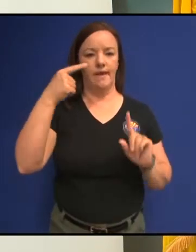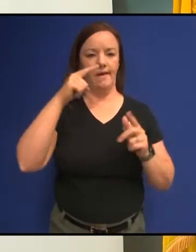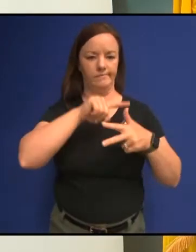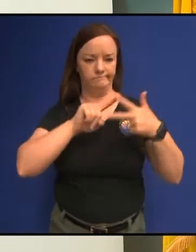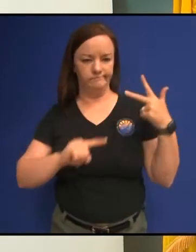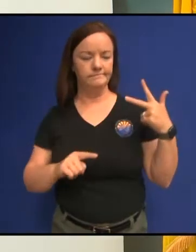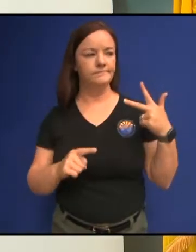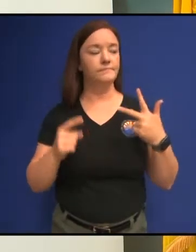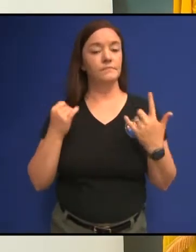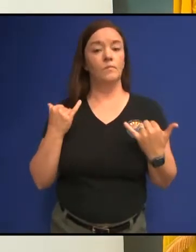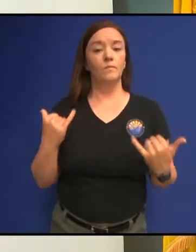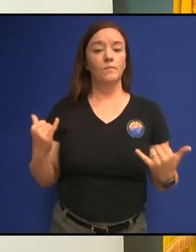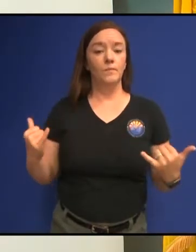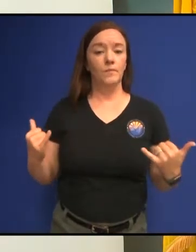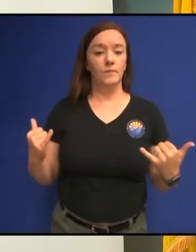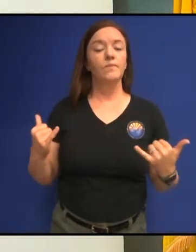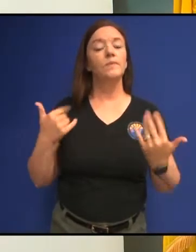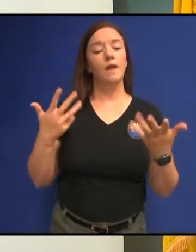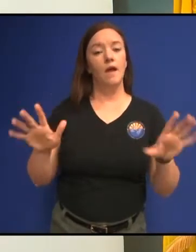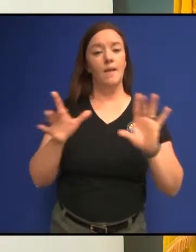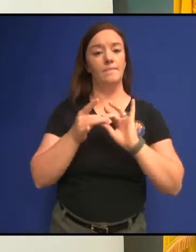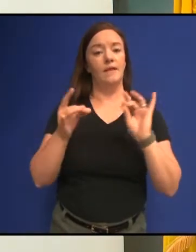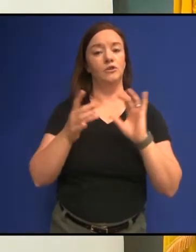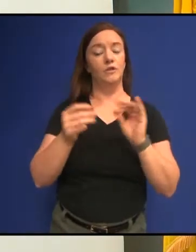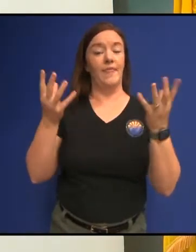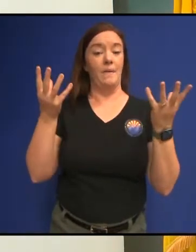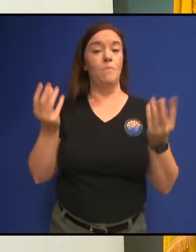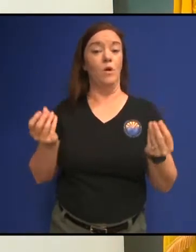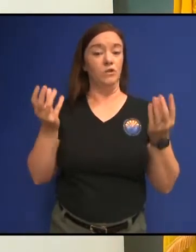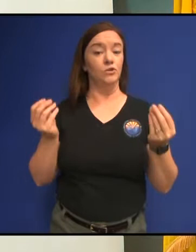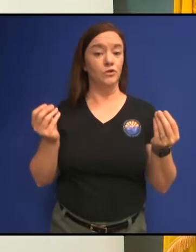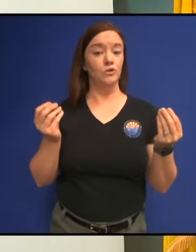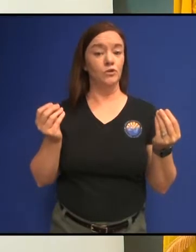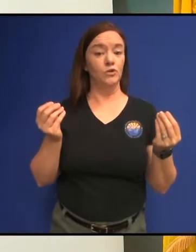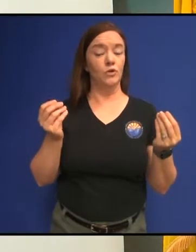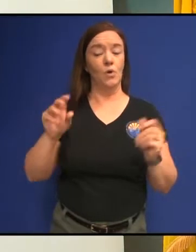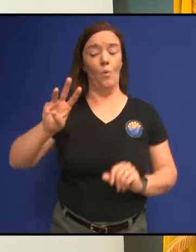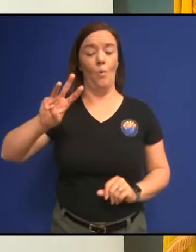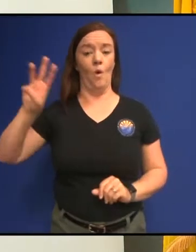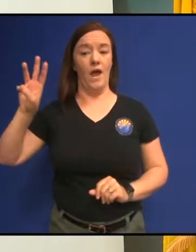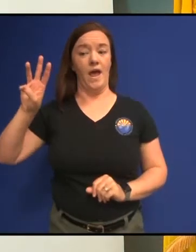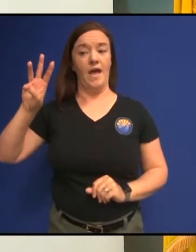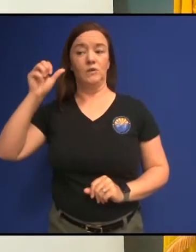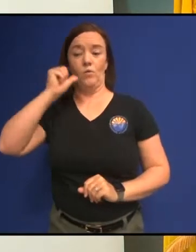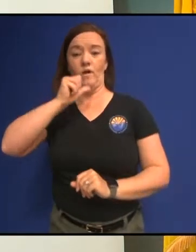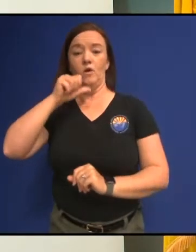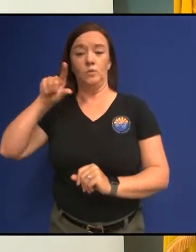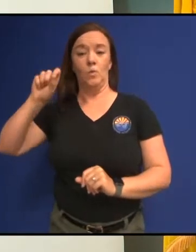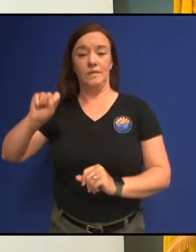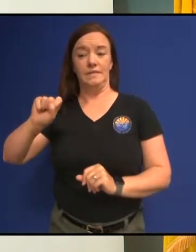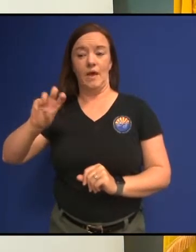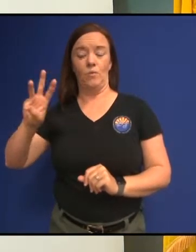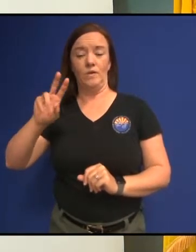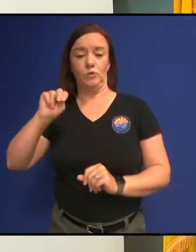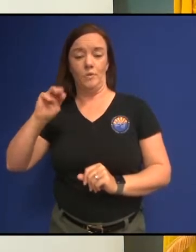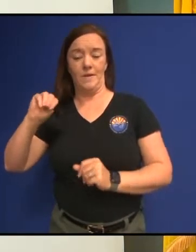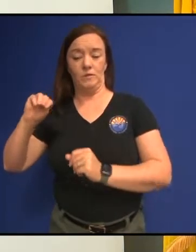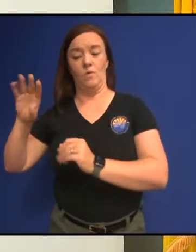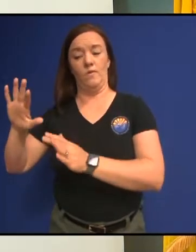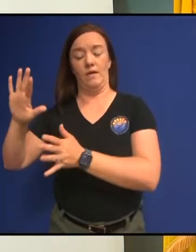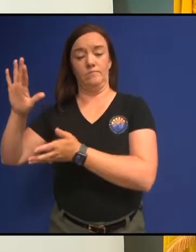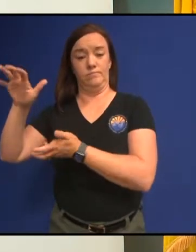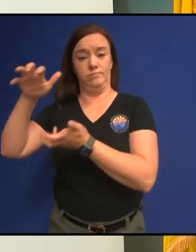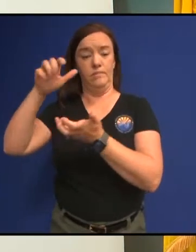what you'll see today is I mentioned that area of moisture that was further west over Arizona and southwestern New Mexico. You can see